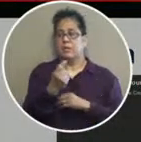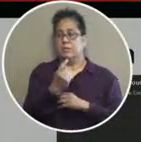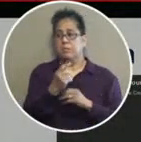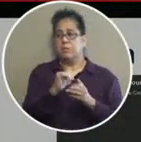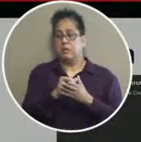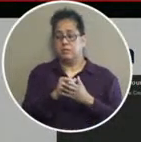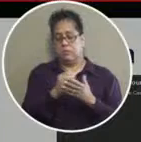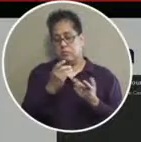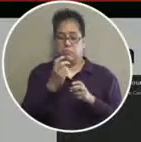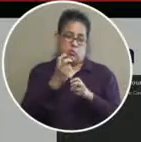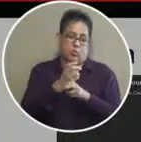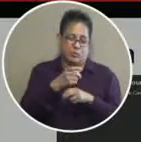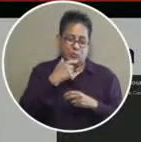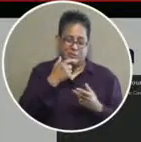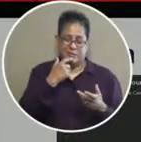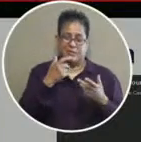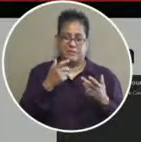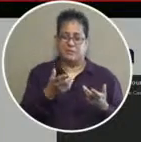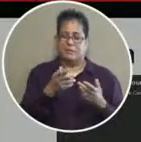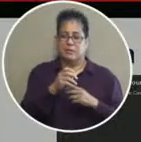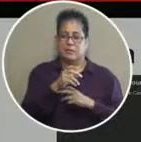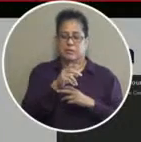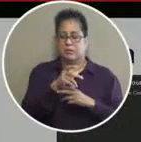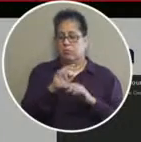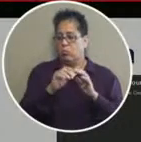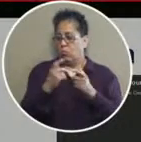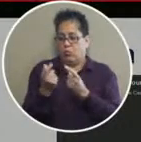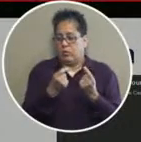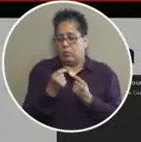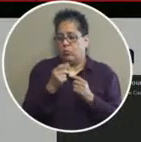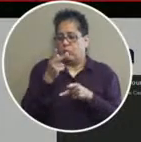or to say something to do to keep healthy?